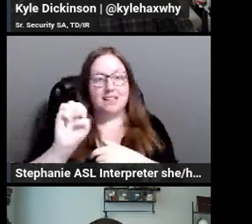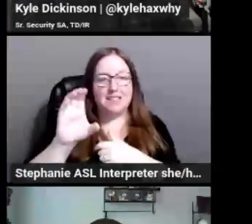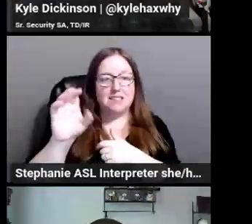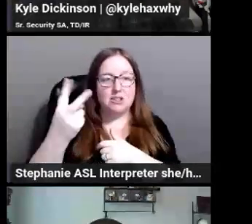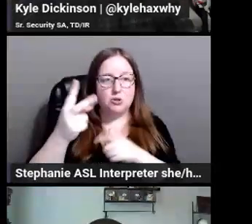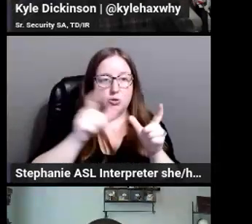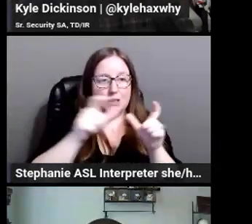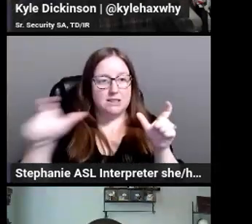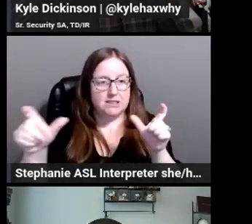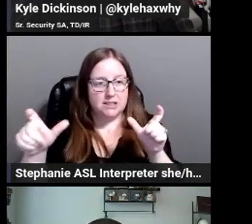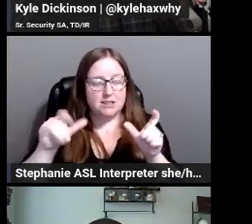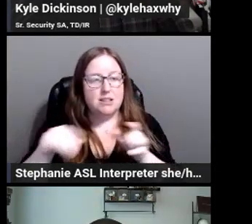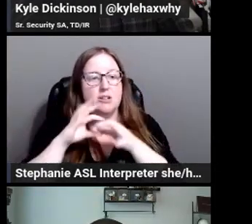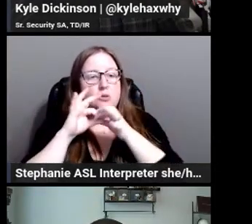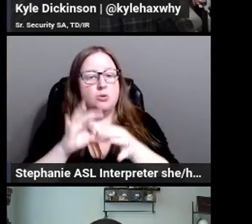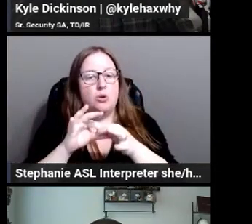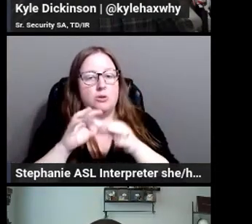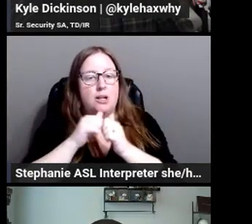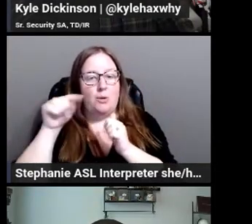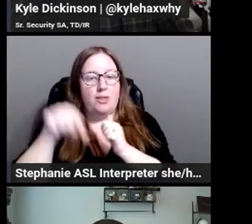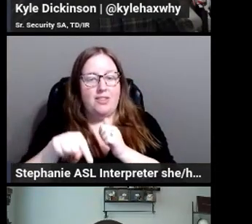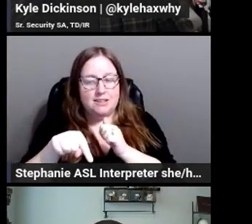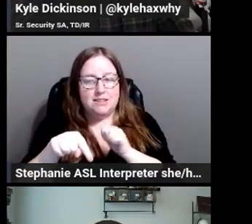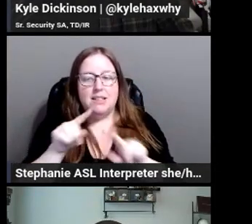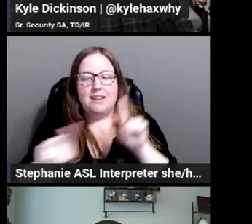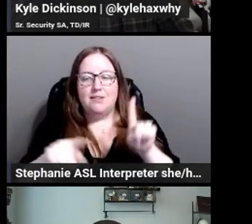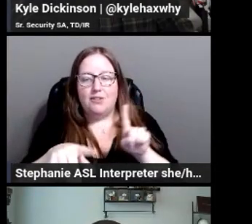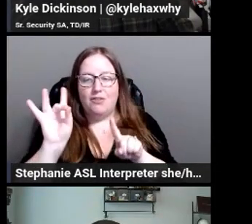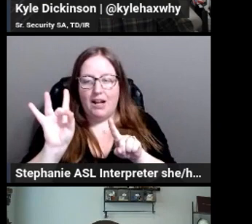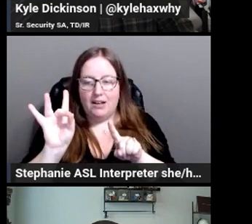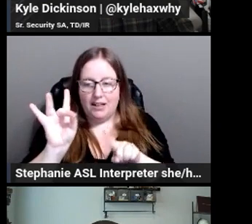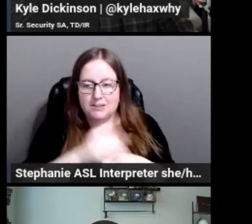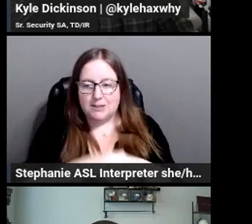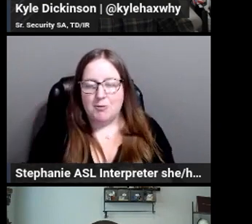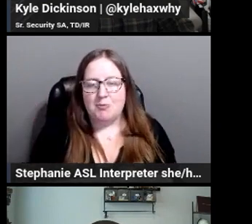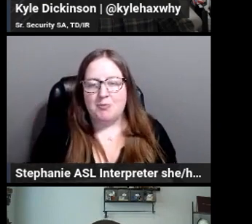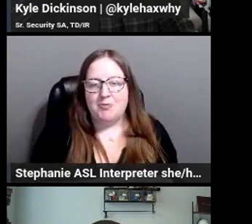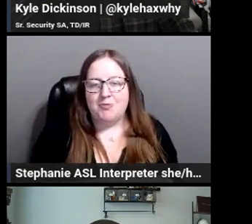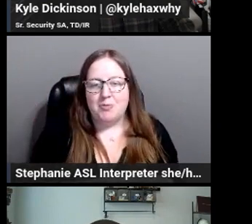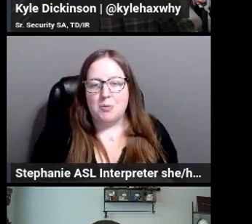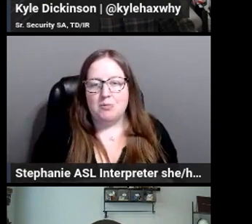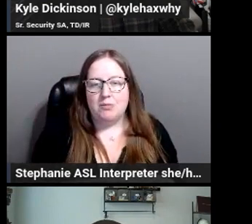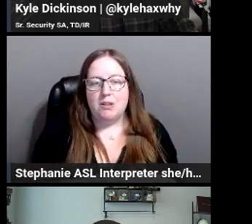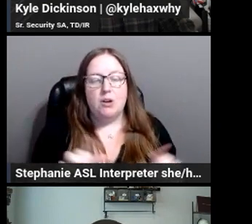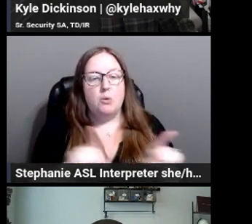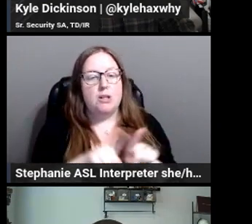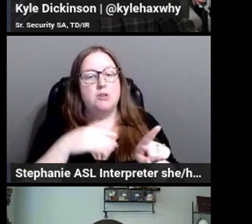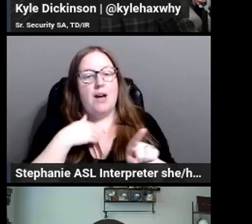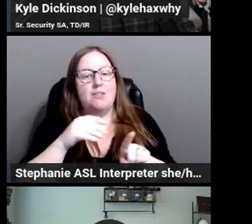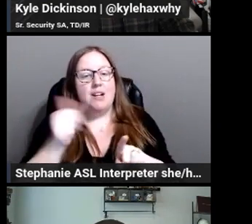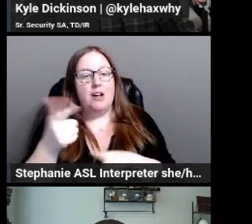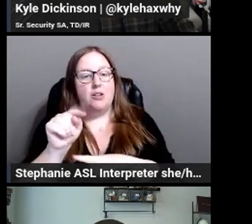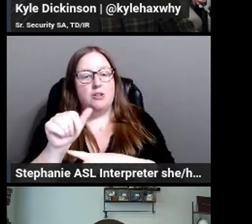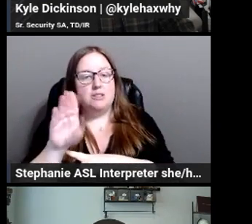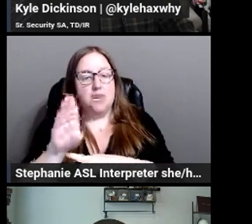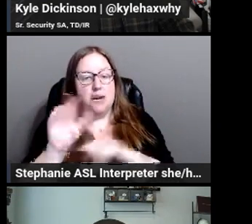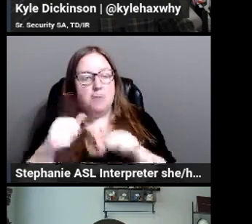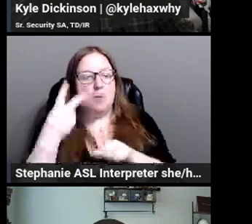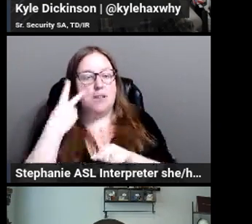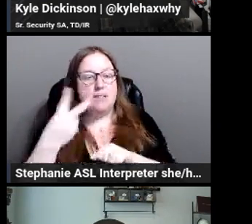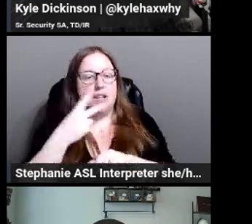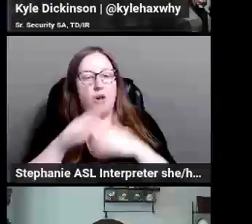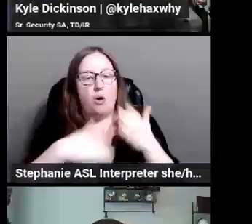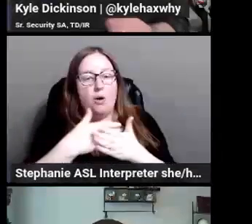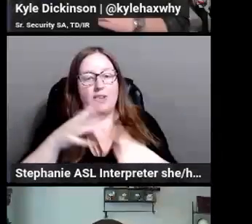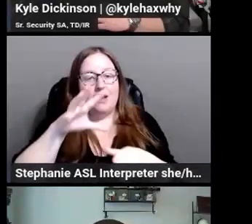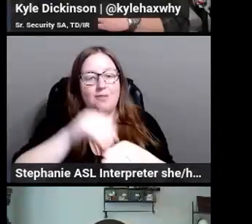that's associated with this and the different findings. So we also have another tab where we can see all the involved